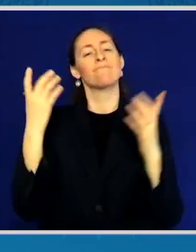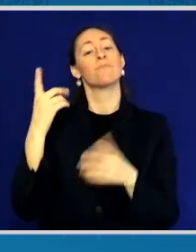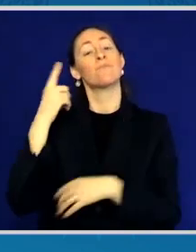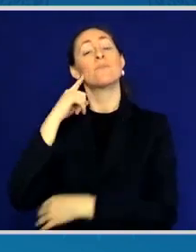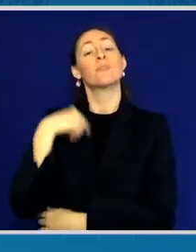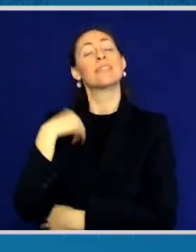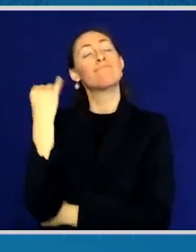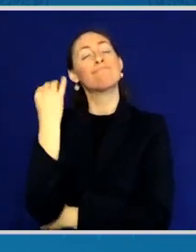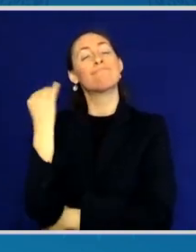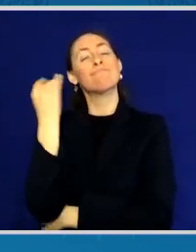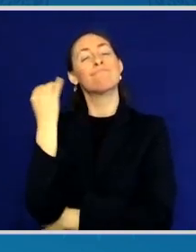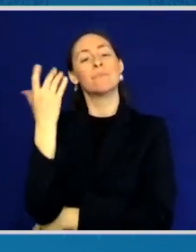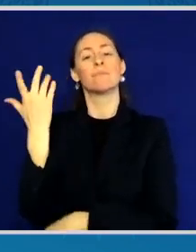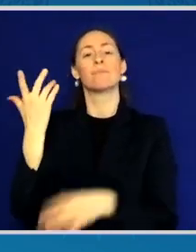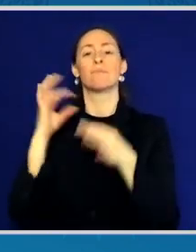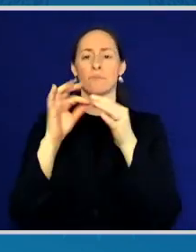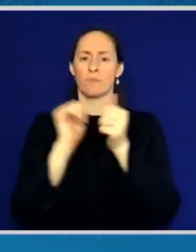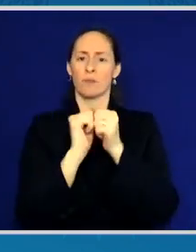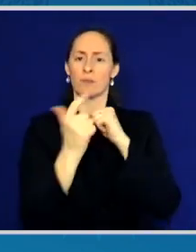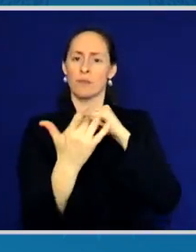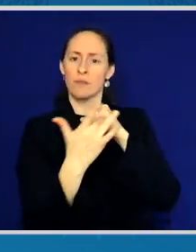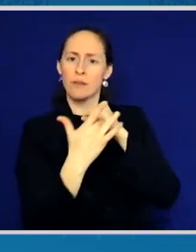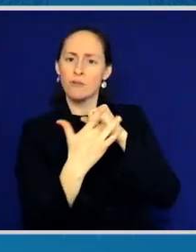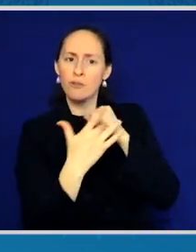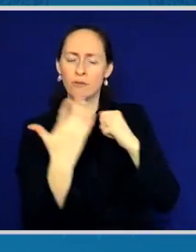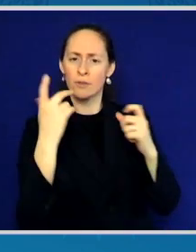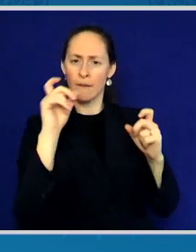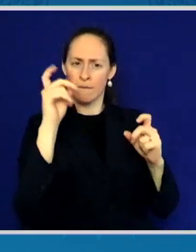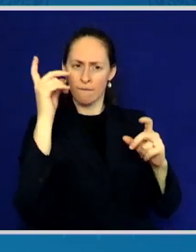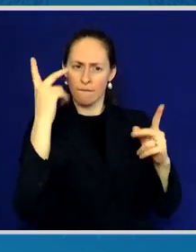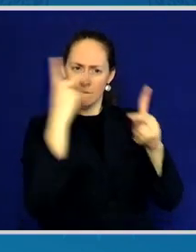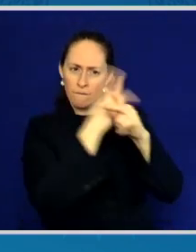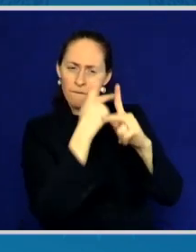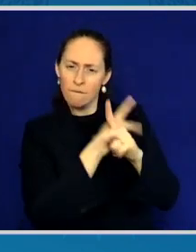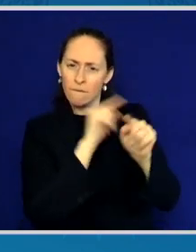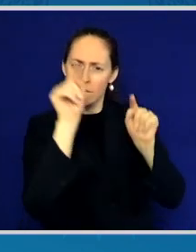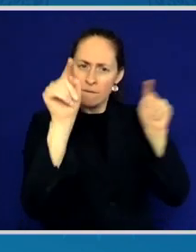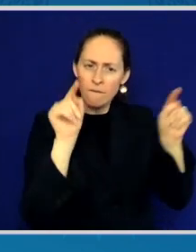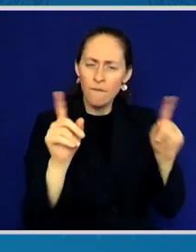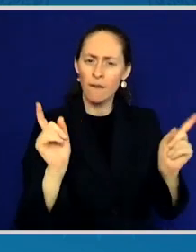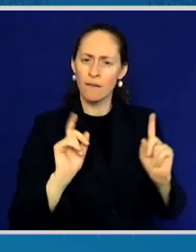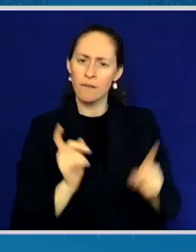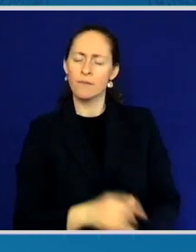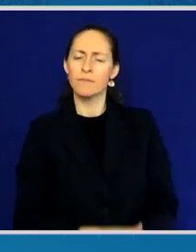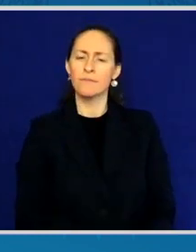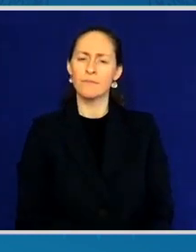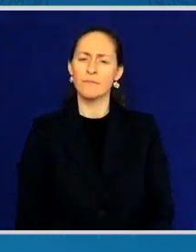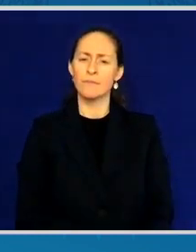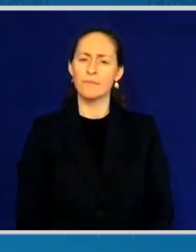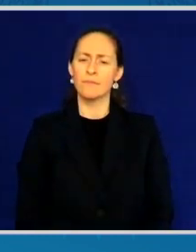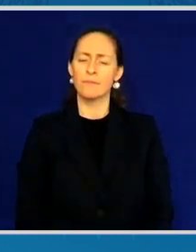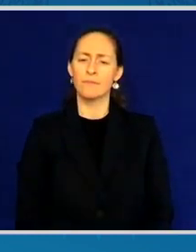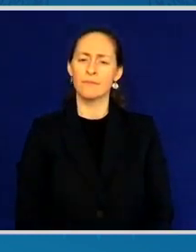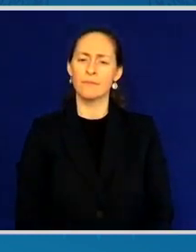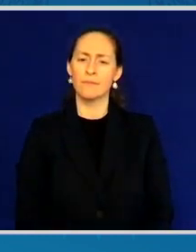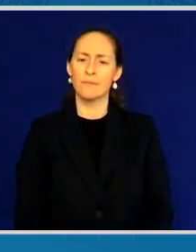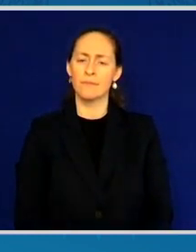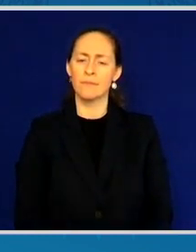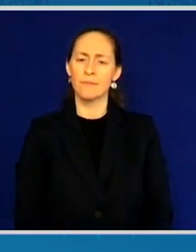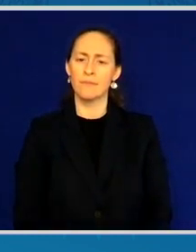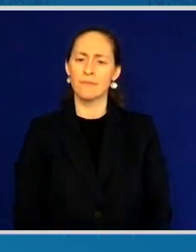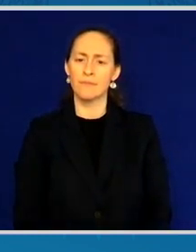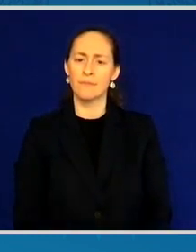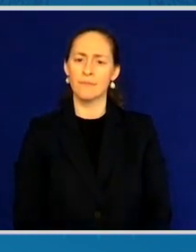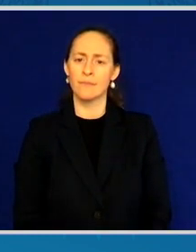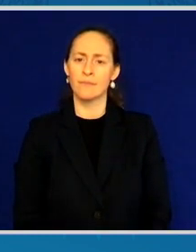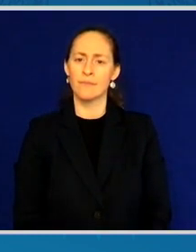engineering, technology, logistics, the hard infrastructure. But there's another side to it, which is really the soft